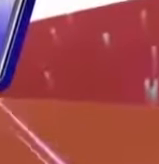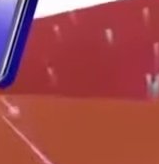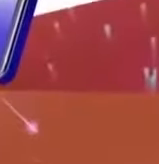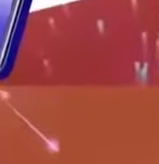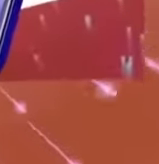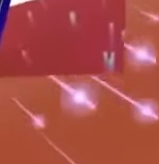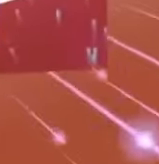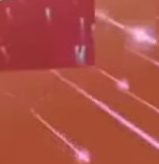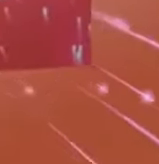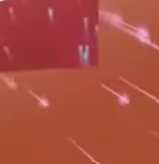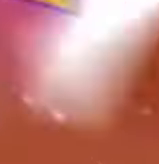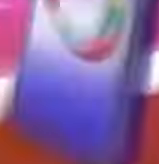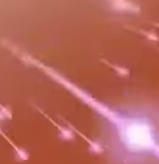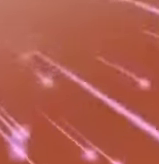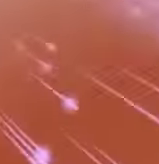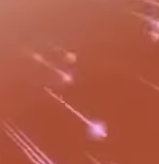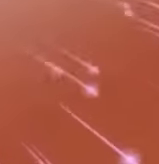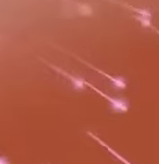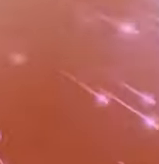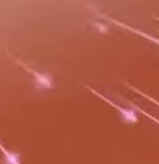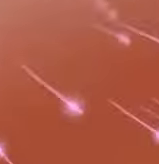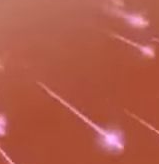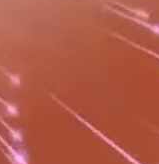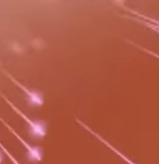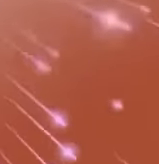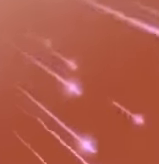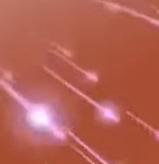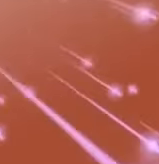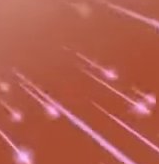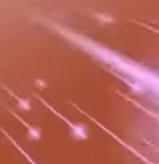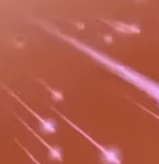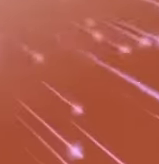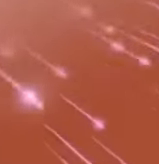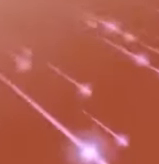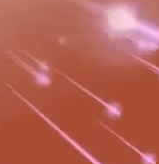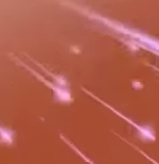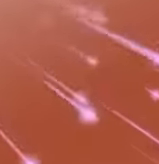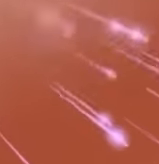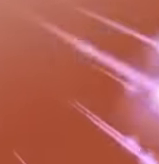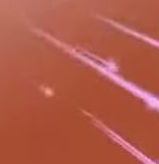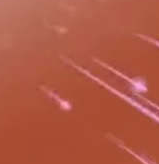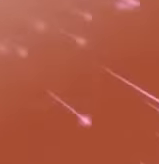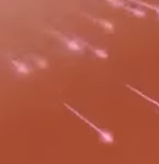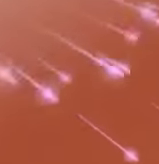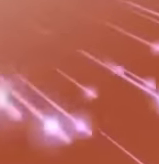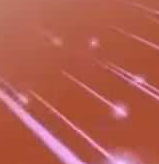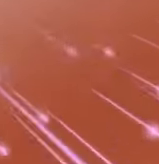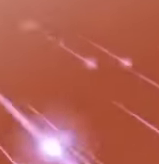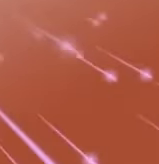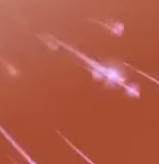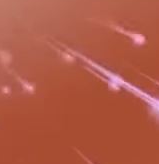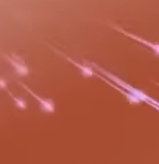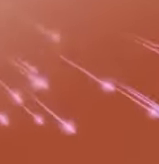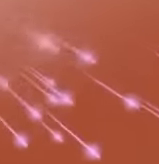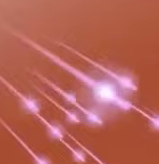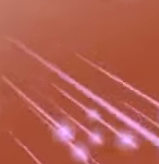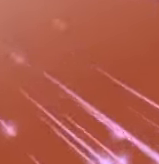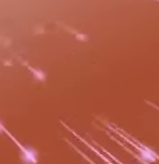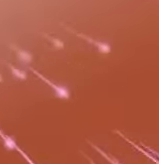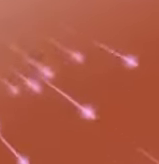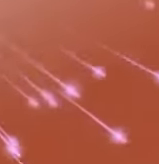Out Pop Quiz Panalo. Kaya i-download na ang GMA mobile app and go to